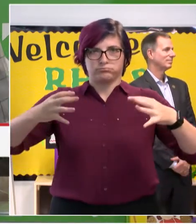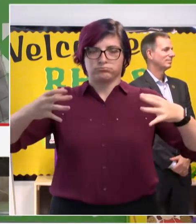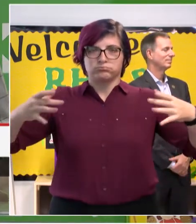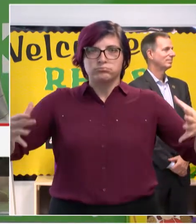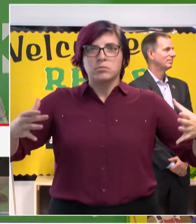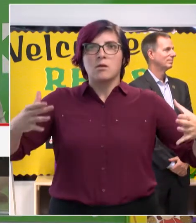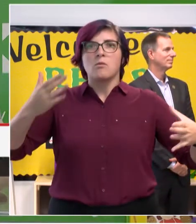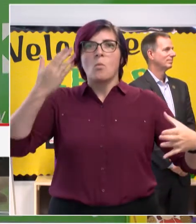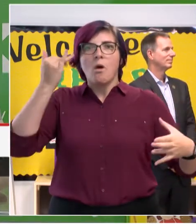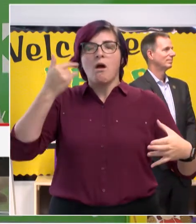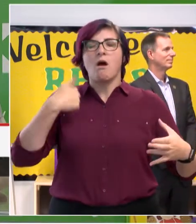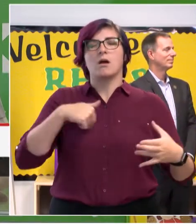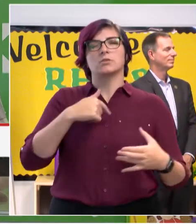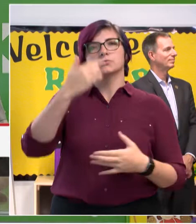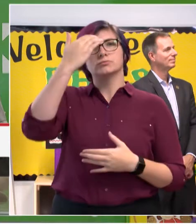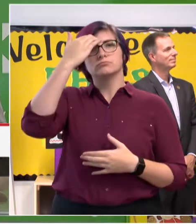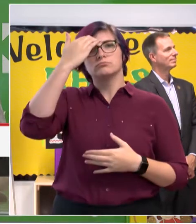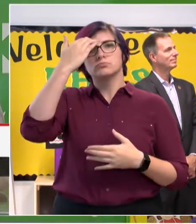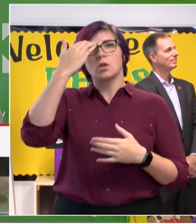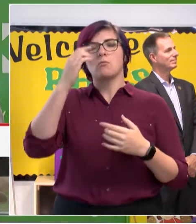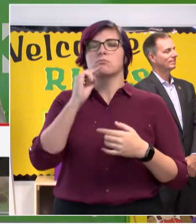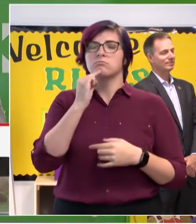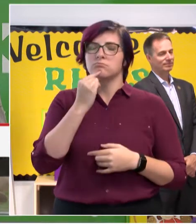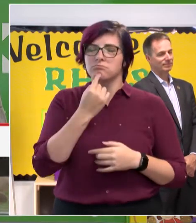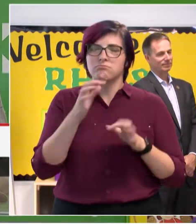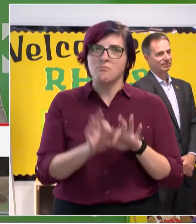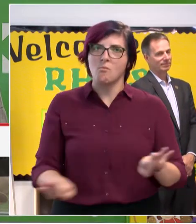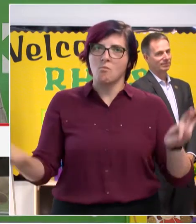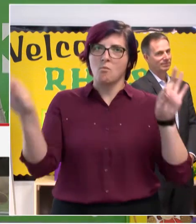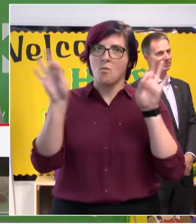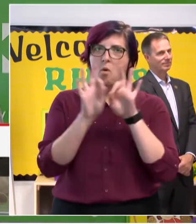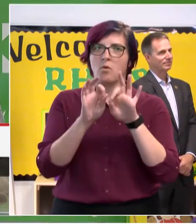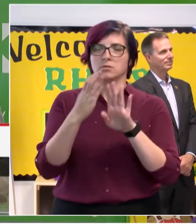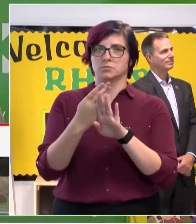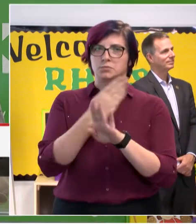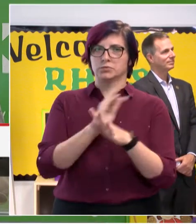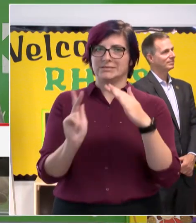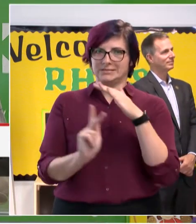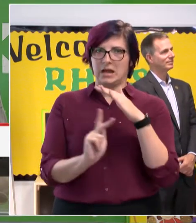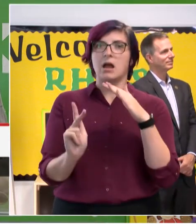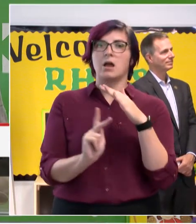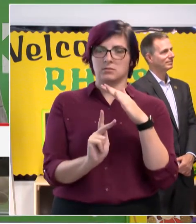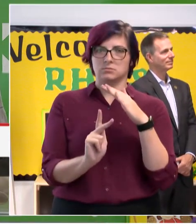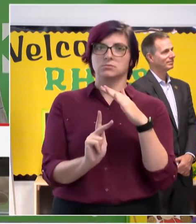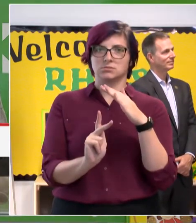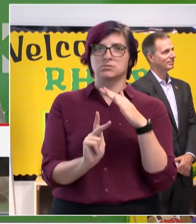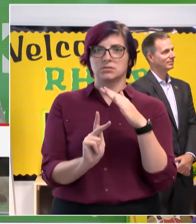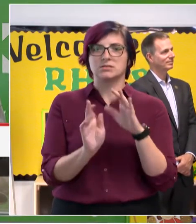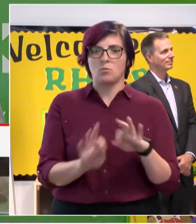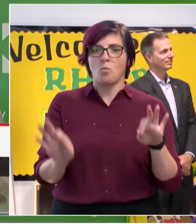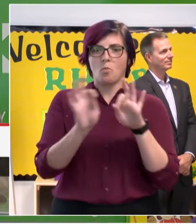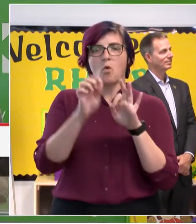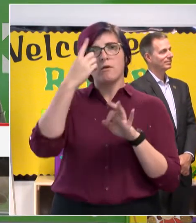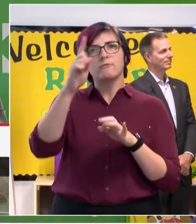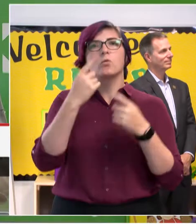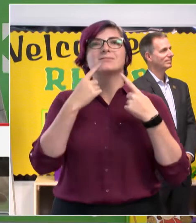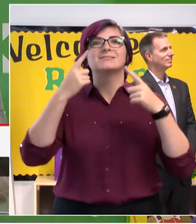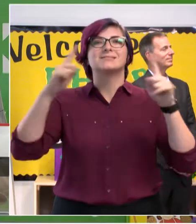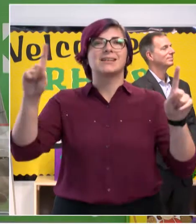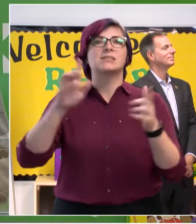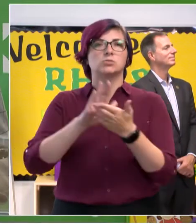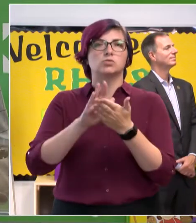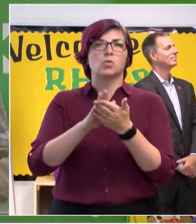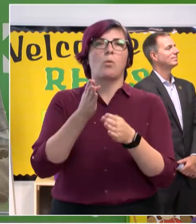because we know how critical pre-K is to later success in school. And I know that